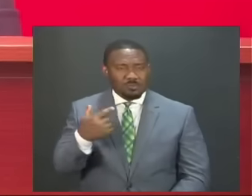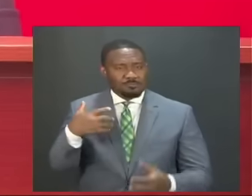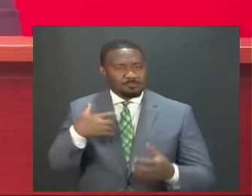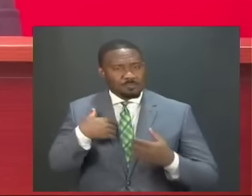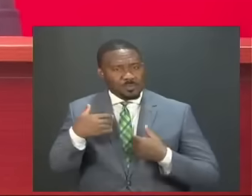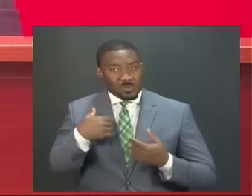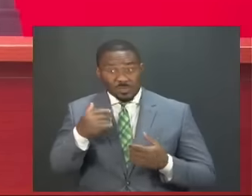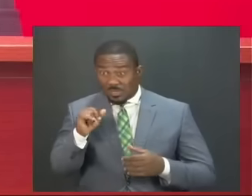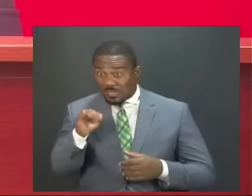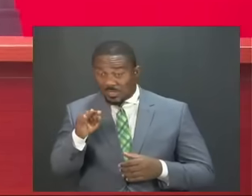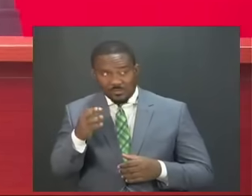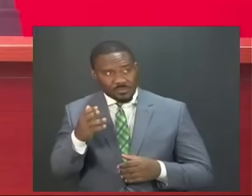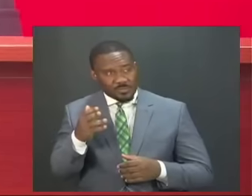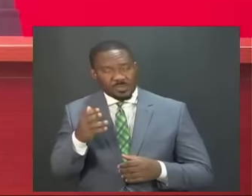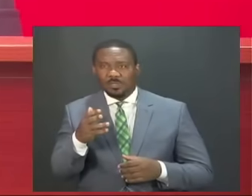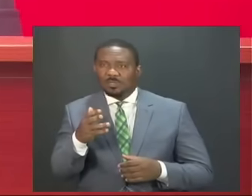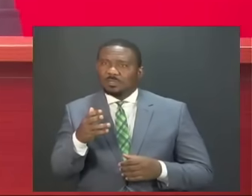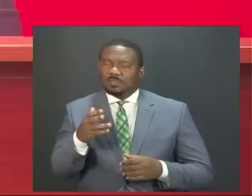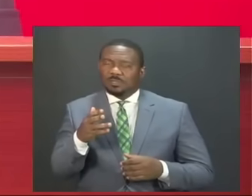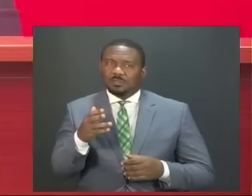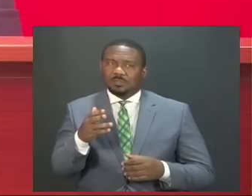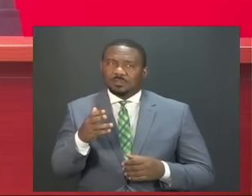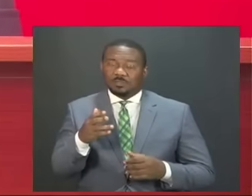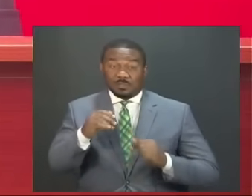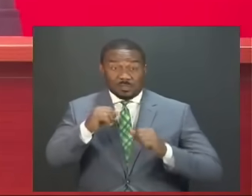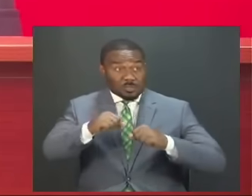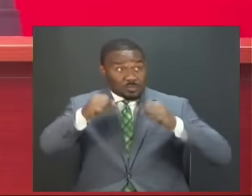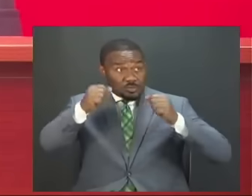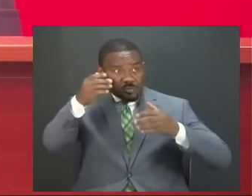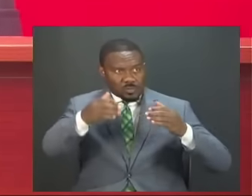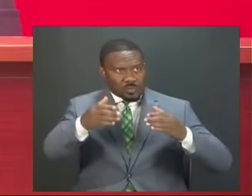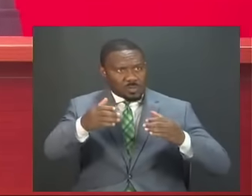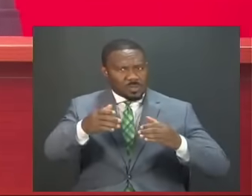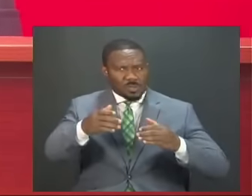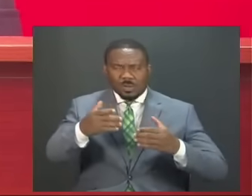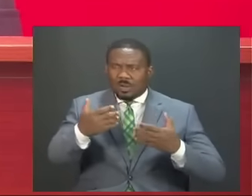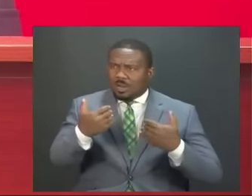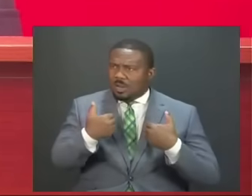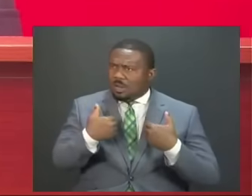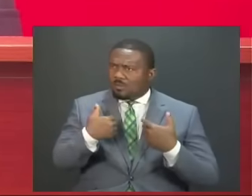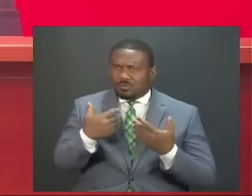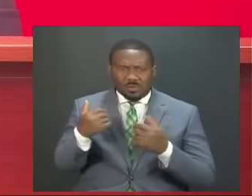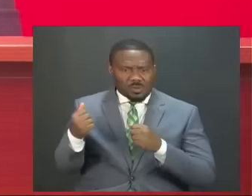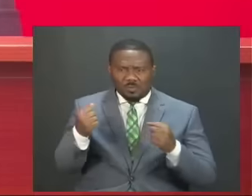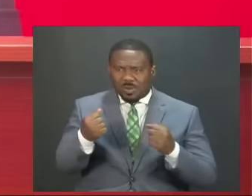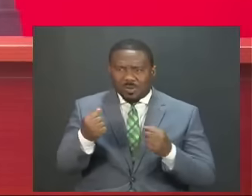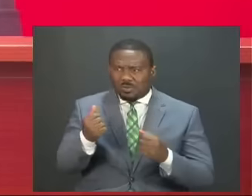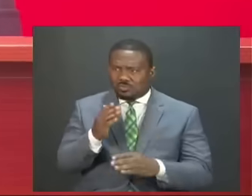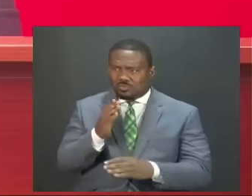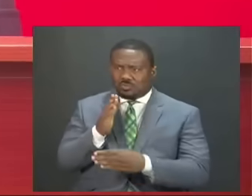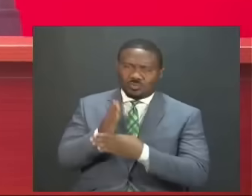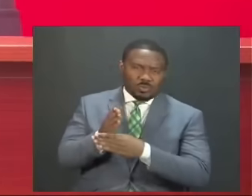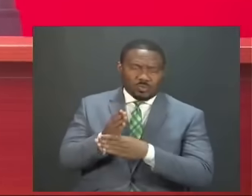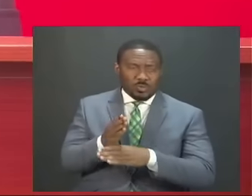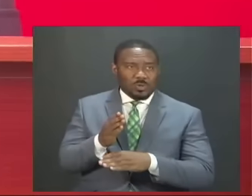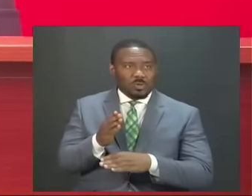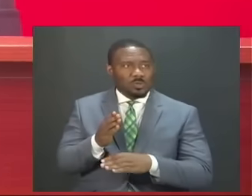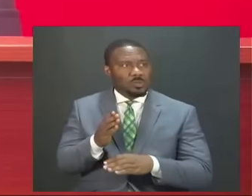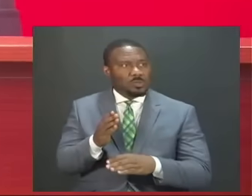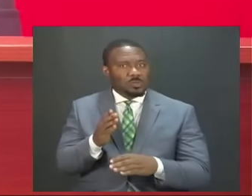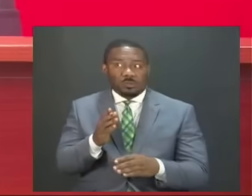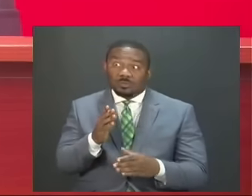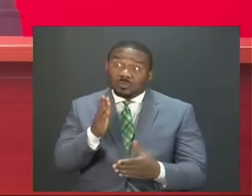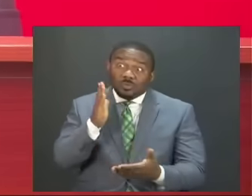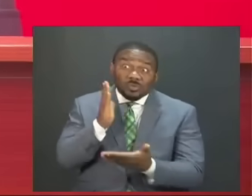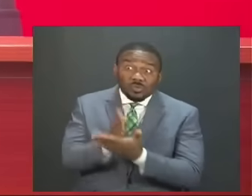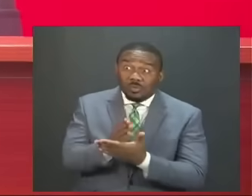could use its injunctive release to stultify the work of another arm of state.